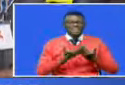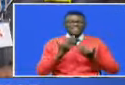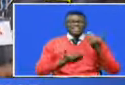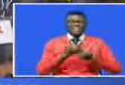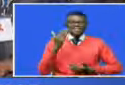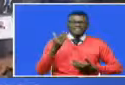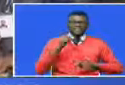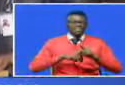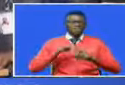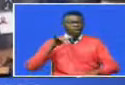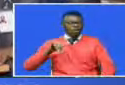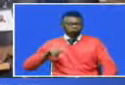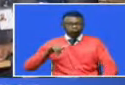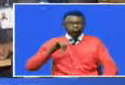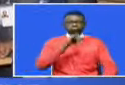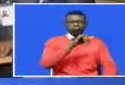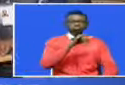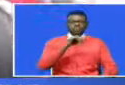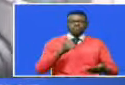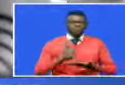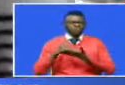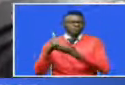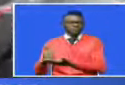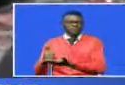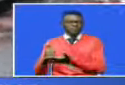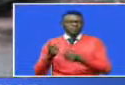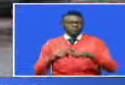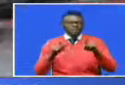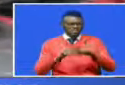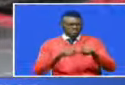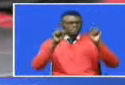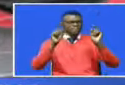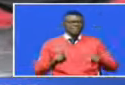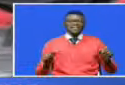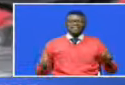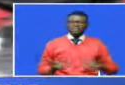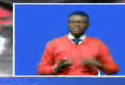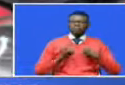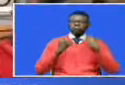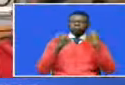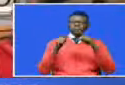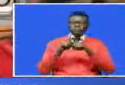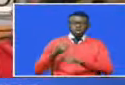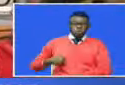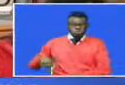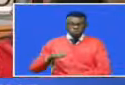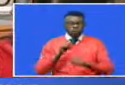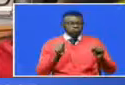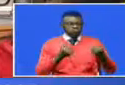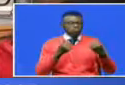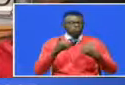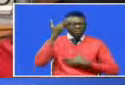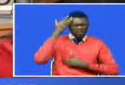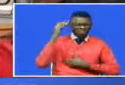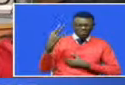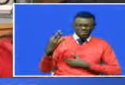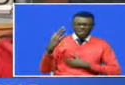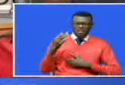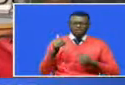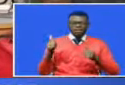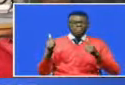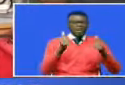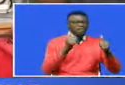the flight, basically the evacuation, but also kept safe and keeping us safe. Three nurses and two pilots are